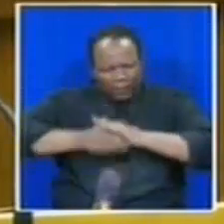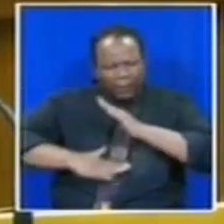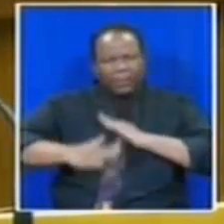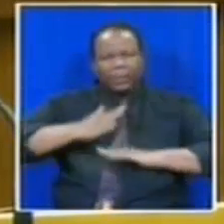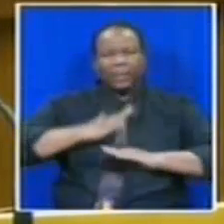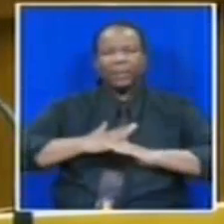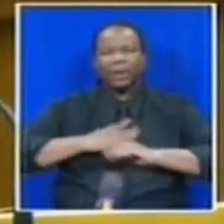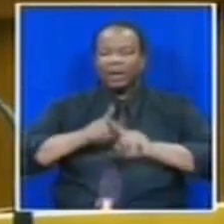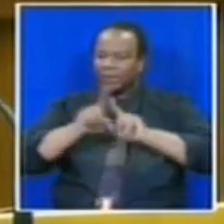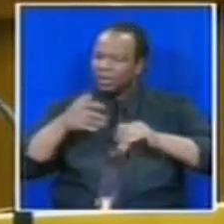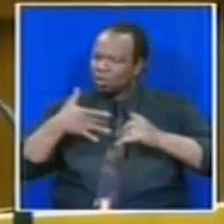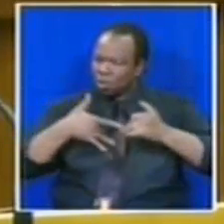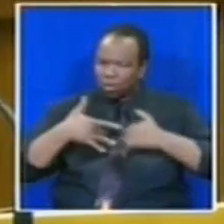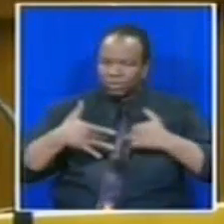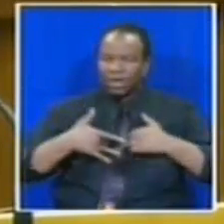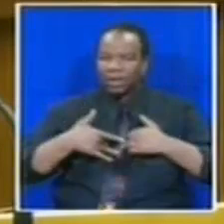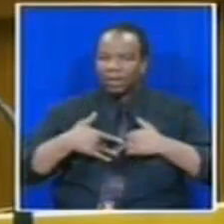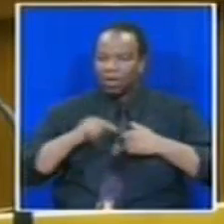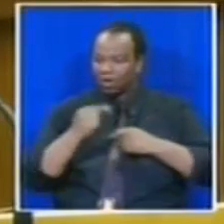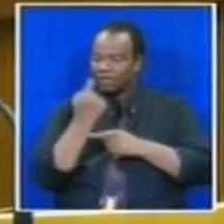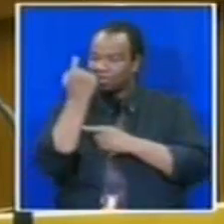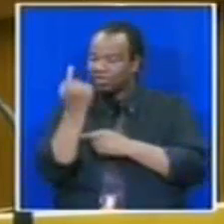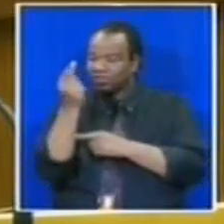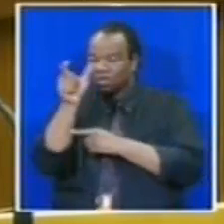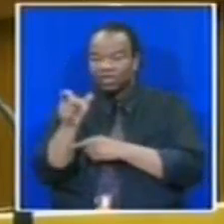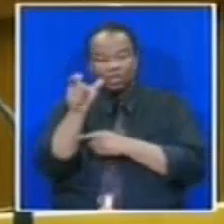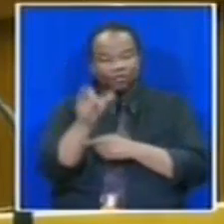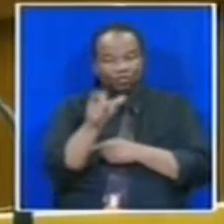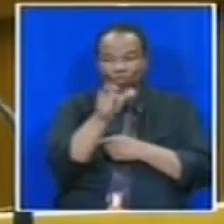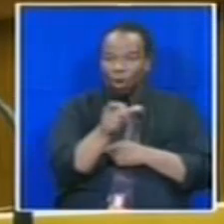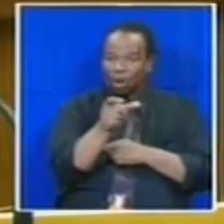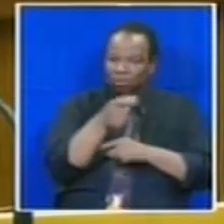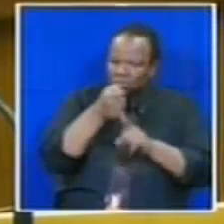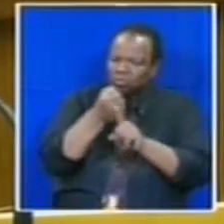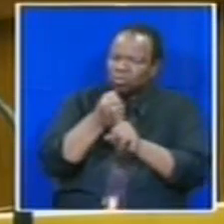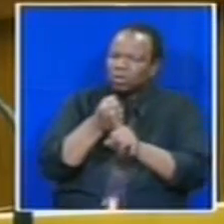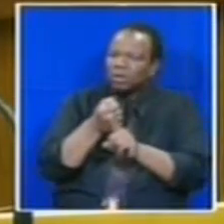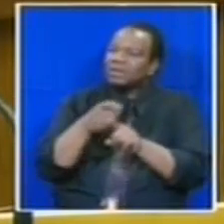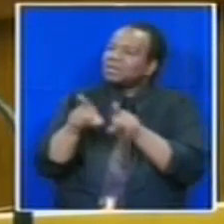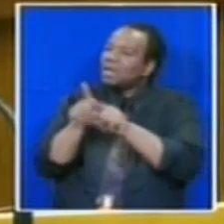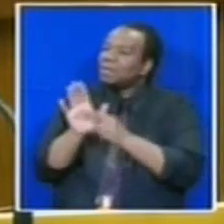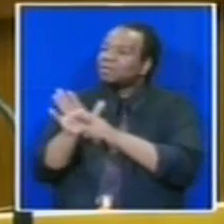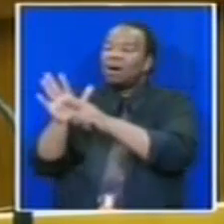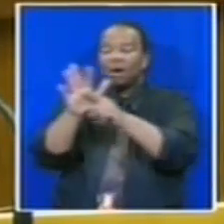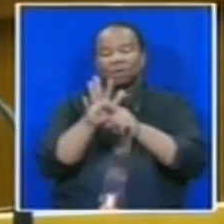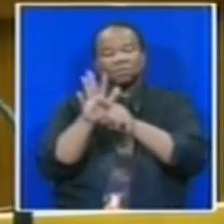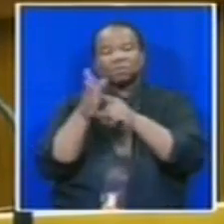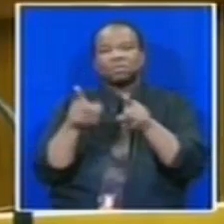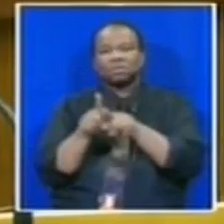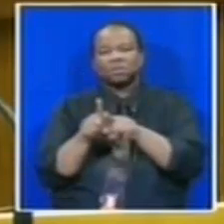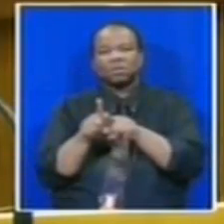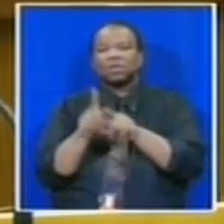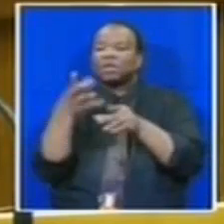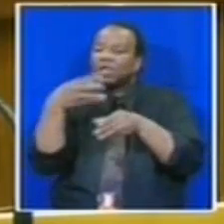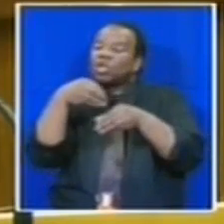concerns of dedicated individuals, I hope, like all of us," end of quote. By inclusive growth, Honorable Speaker, we